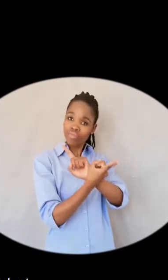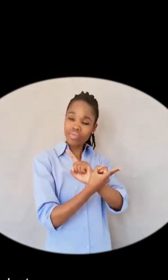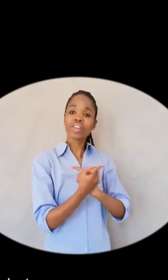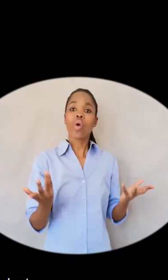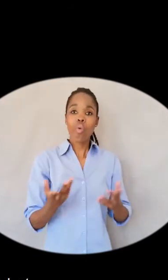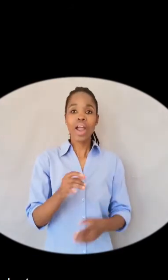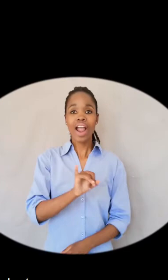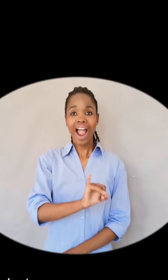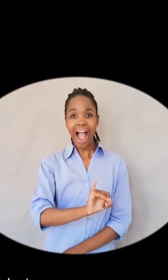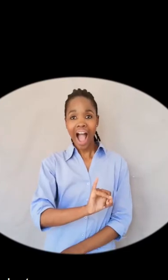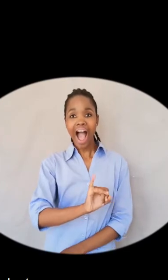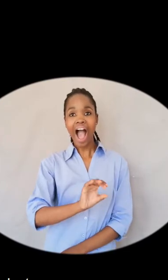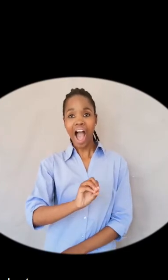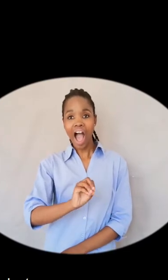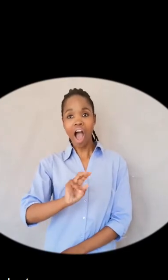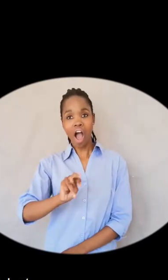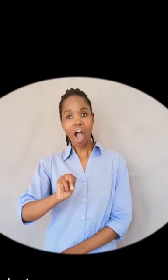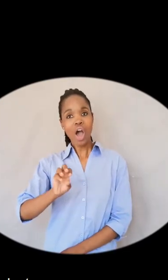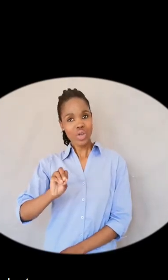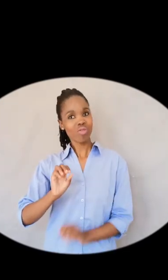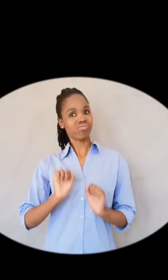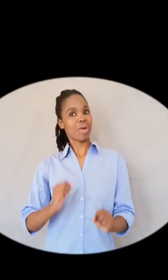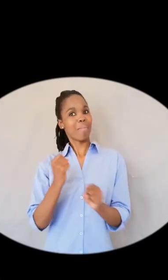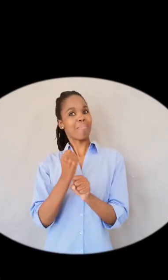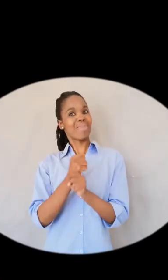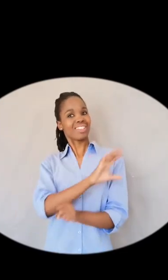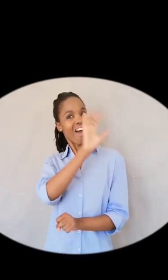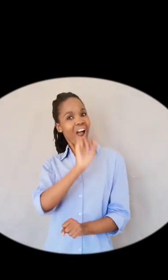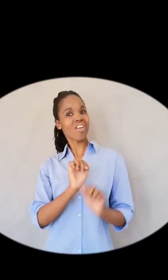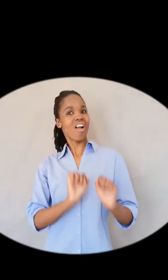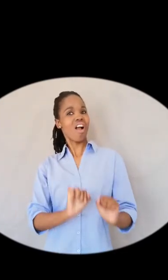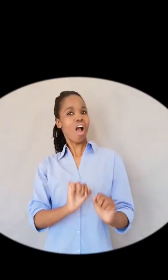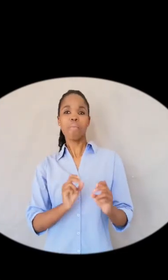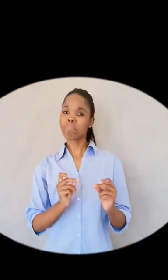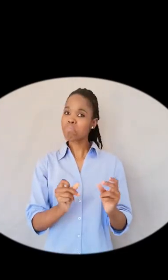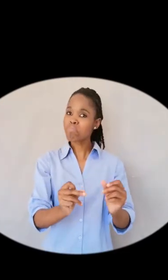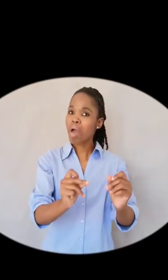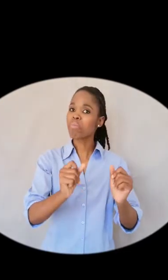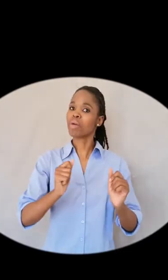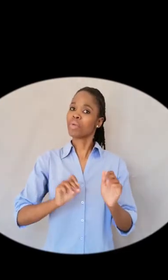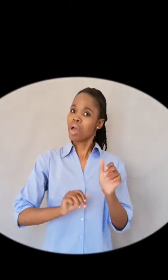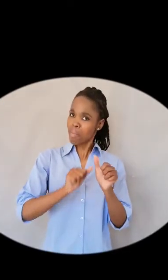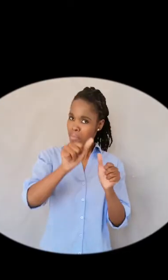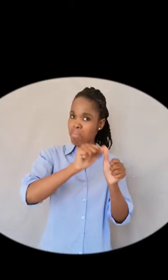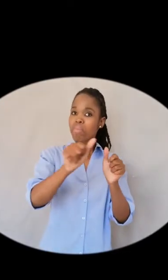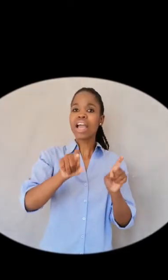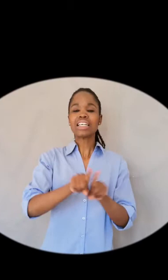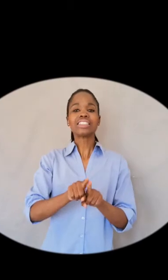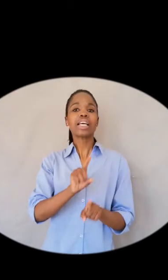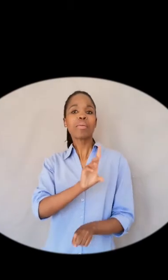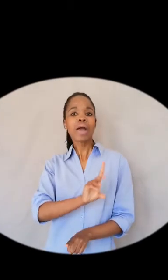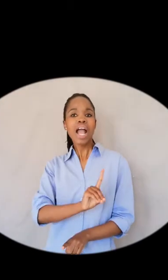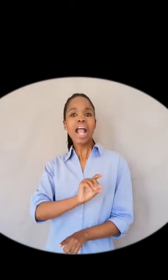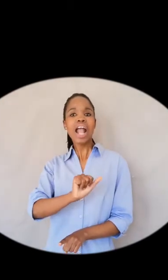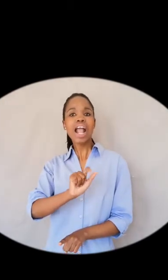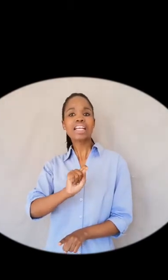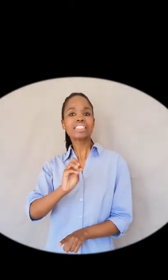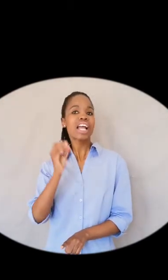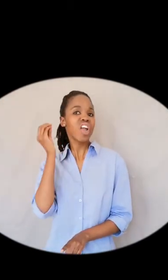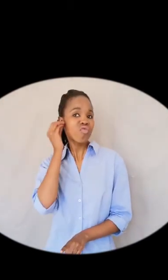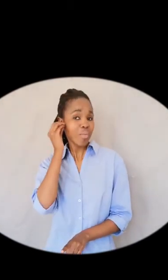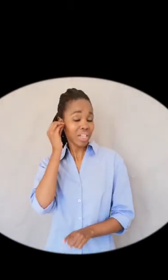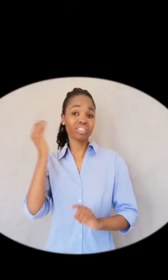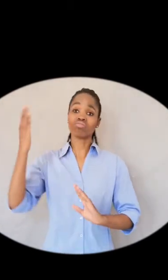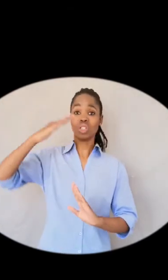South African product that actually helps you publish podcasts in a much better way, faster way. It also has a way more data